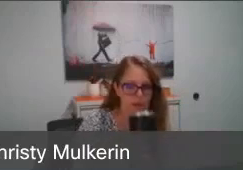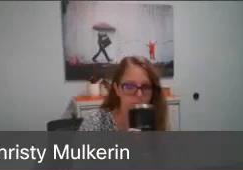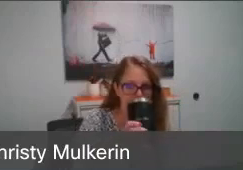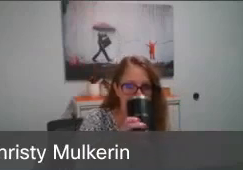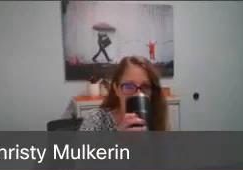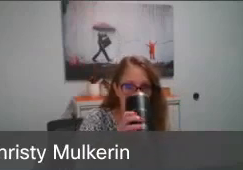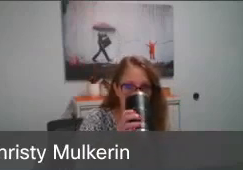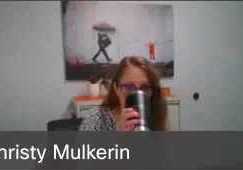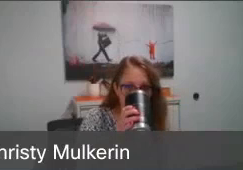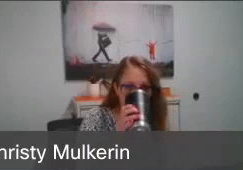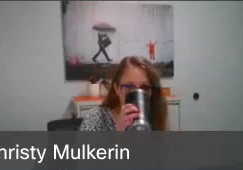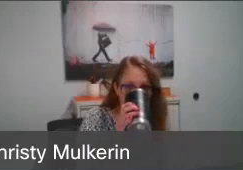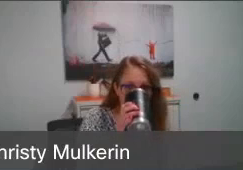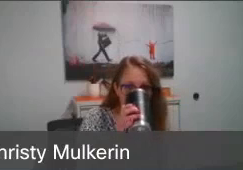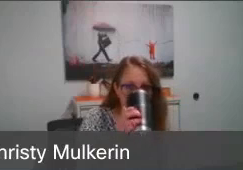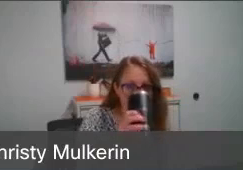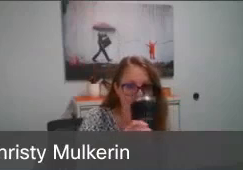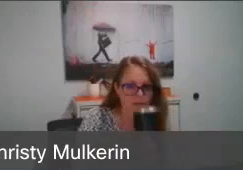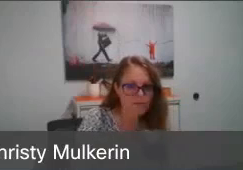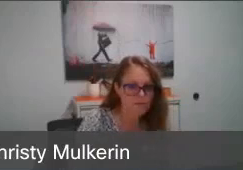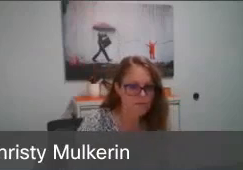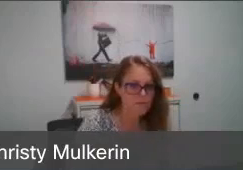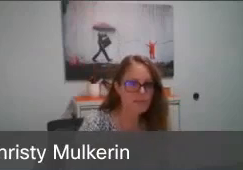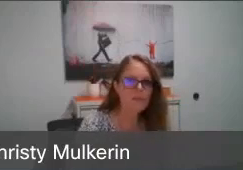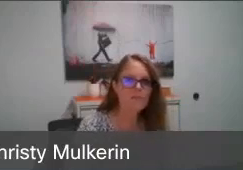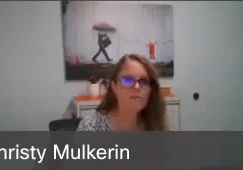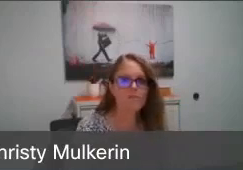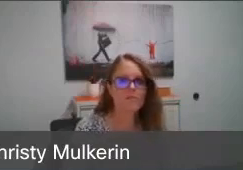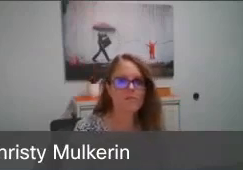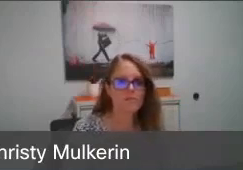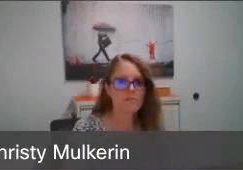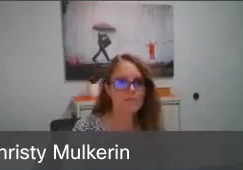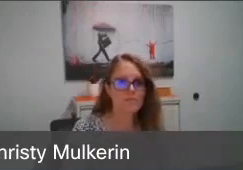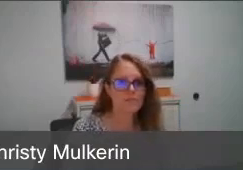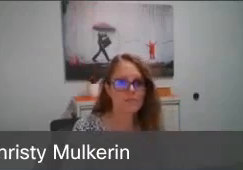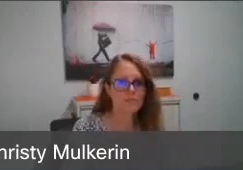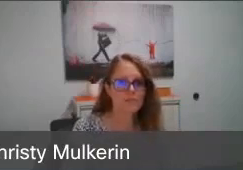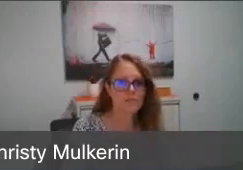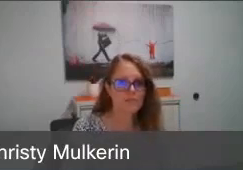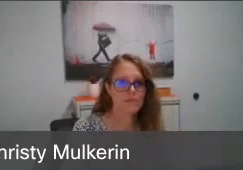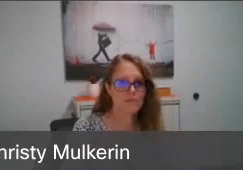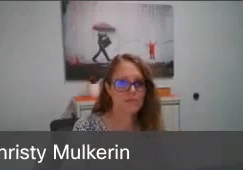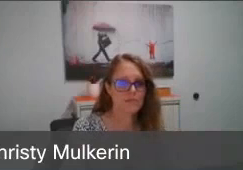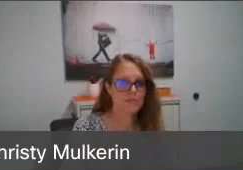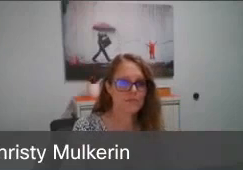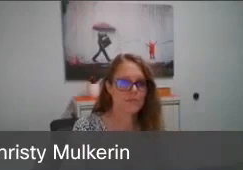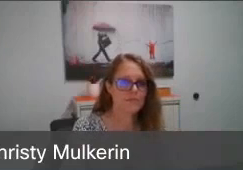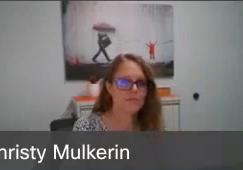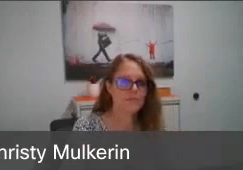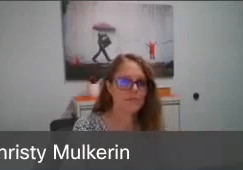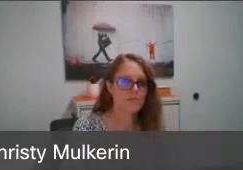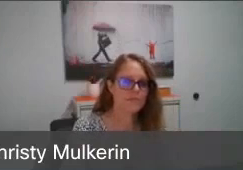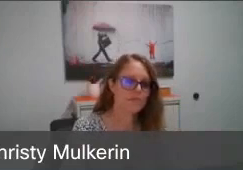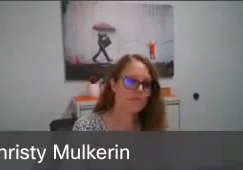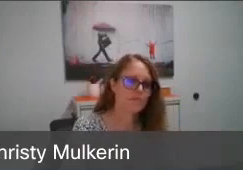unwanted side effects. And you get things fixed in one area, but it creates a problem in another. And so